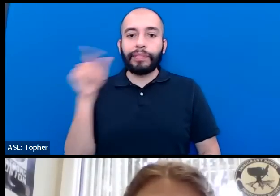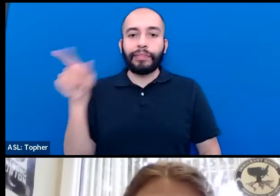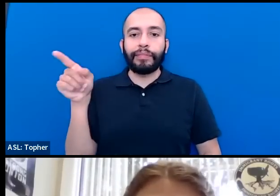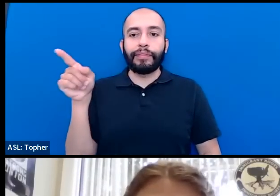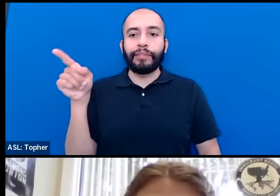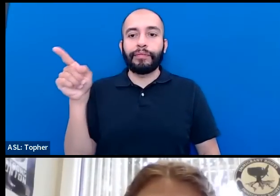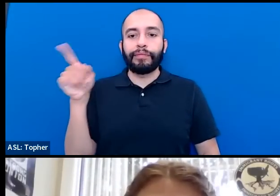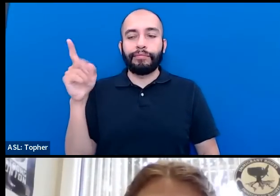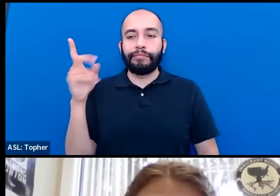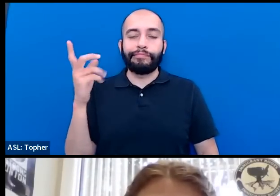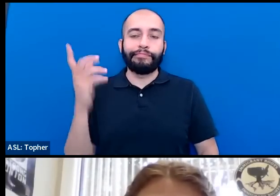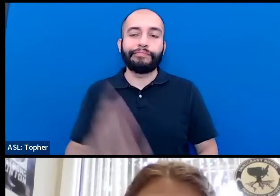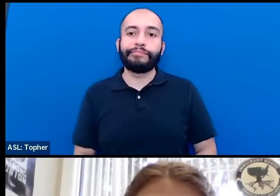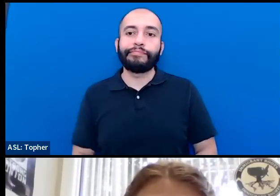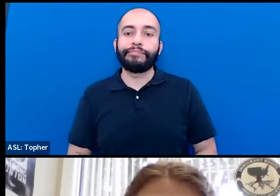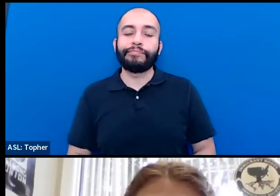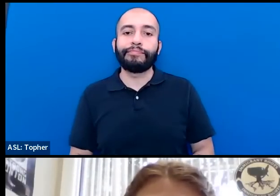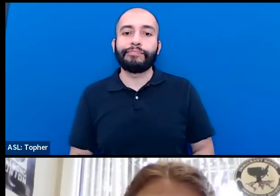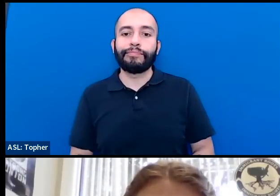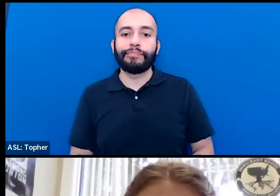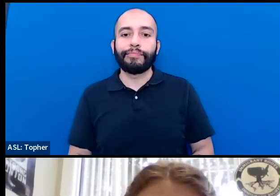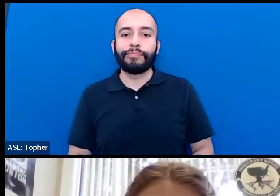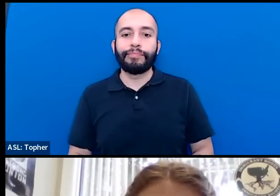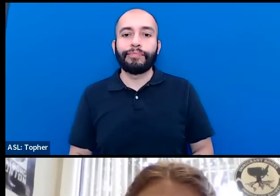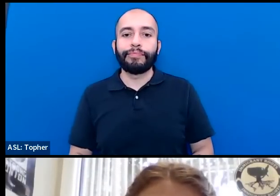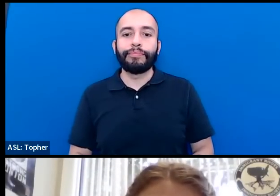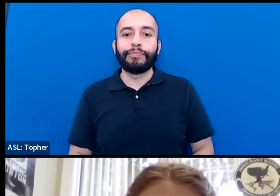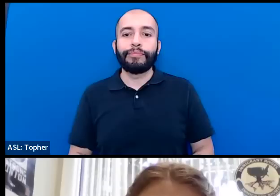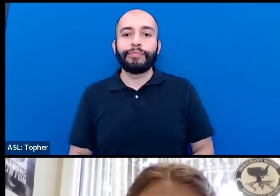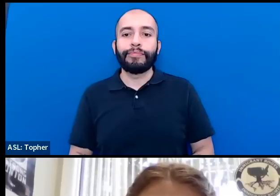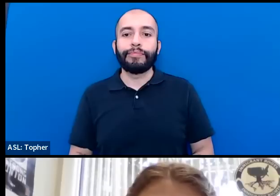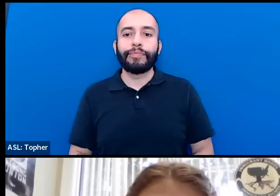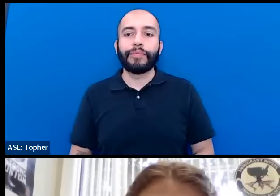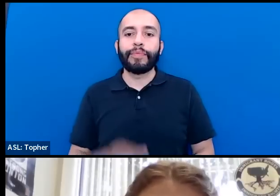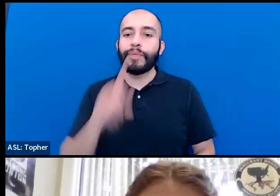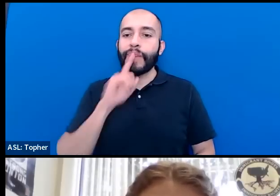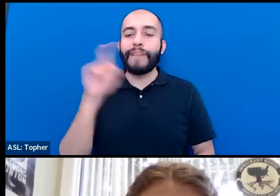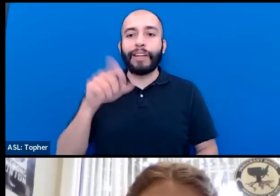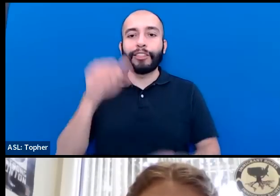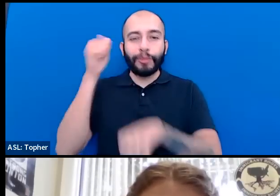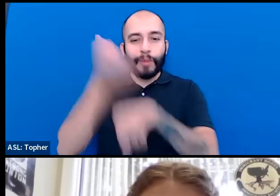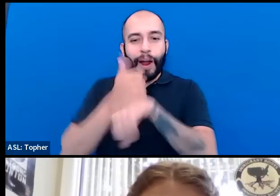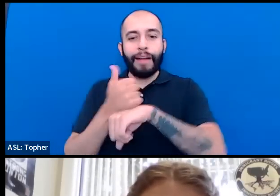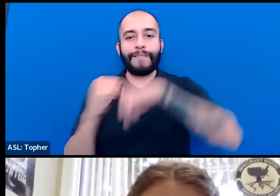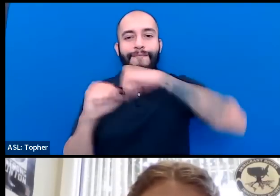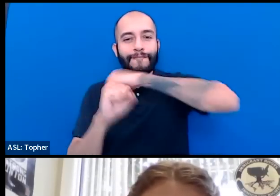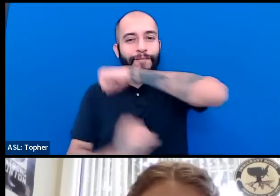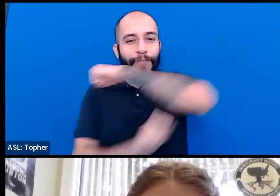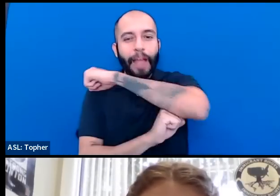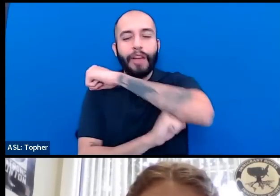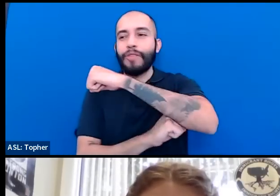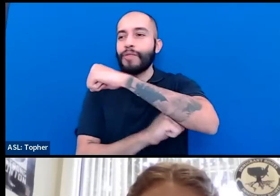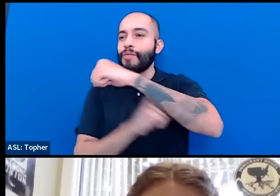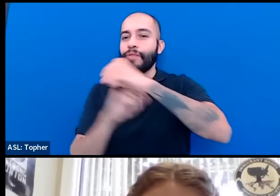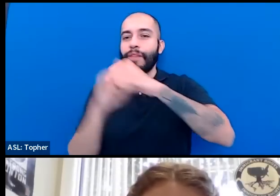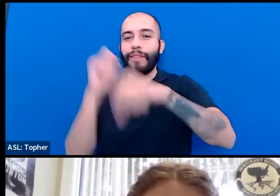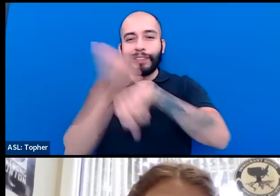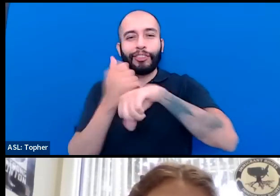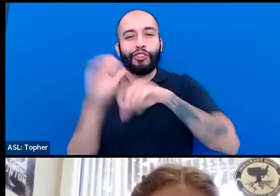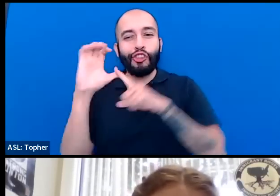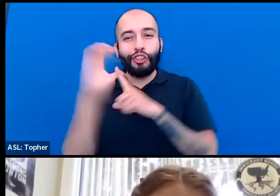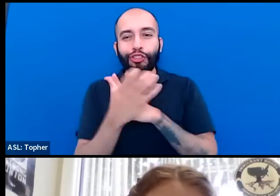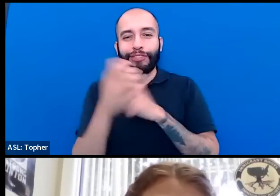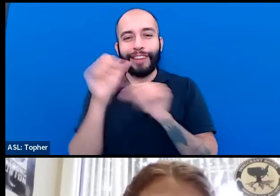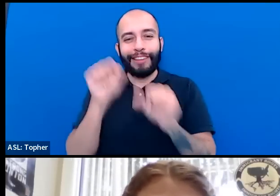culture that you're going to have to be a part of to battle that onslaught. And it's happening. Thank you, Chris. Jazz,